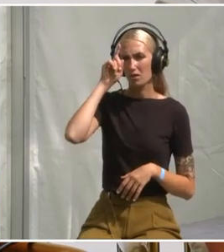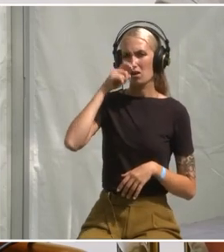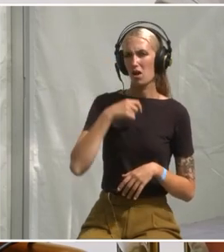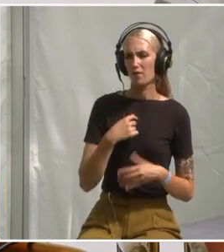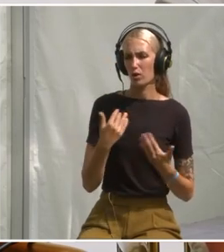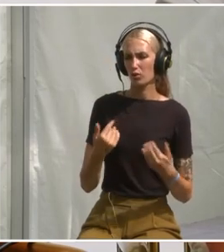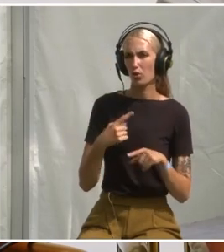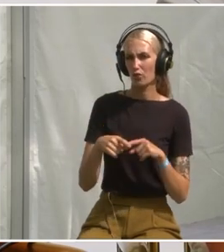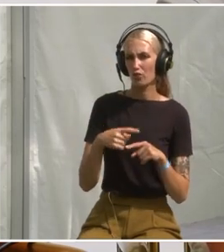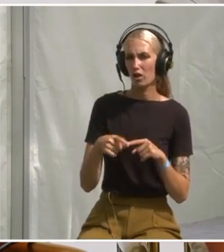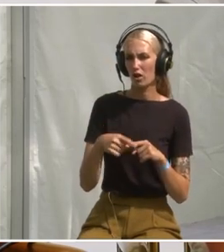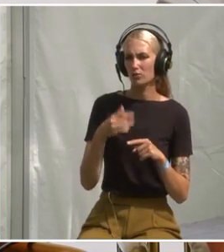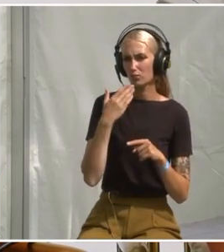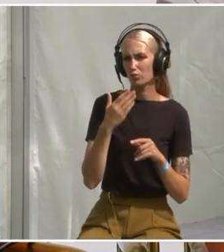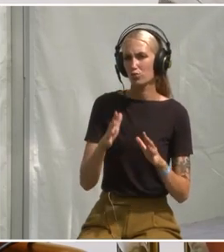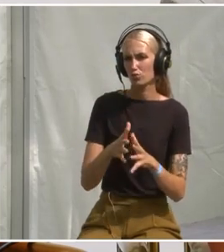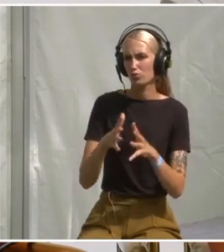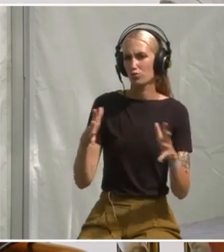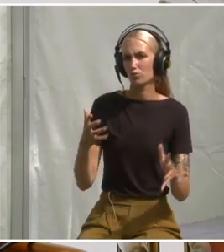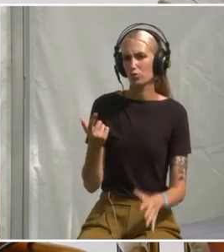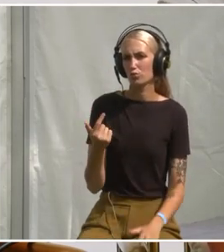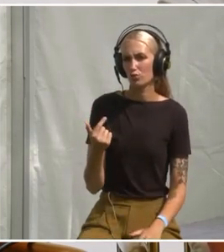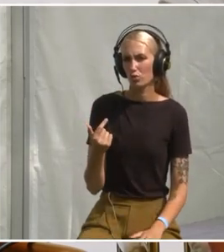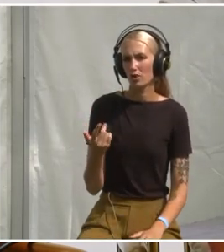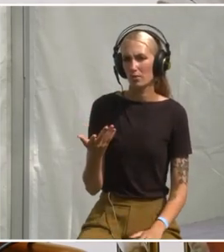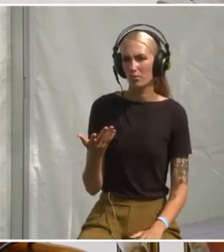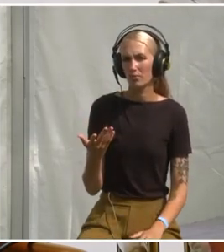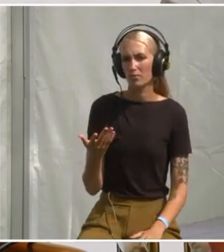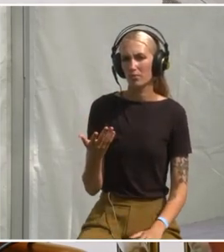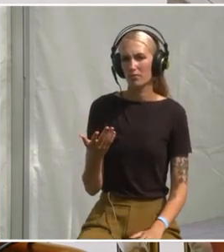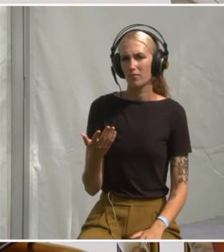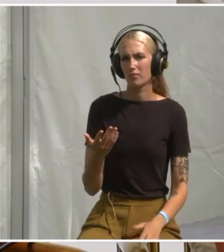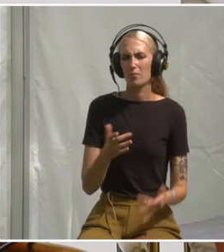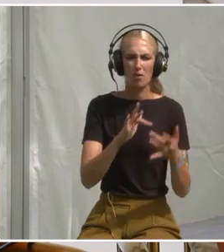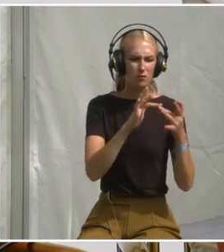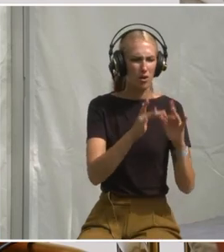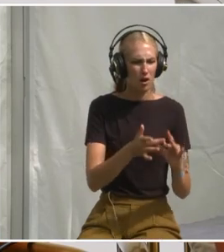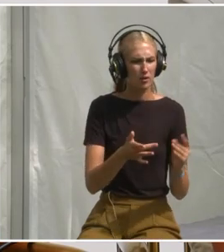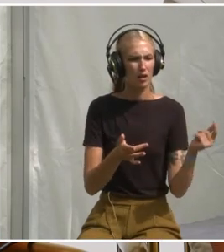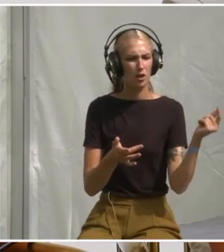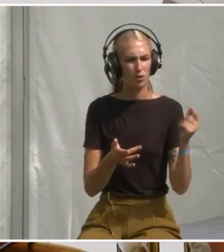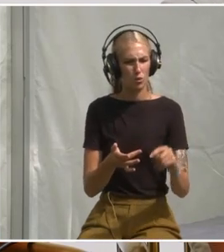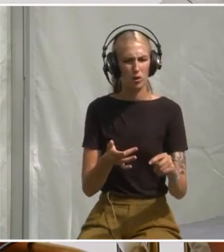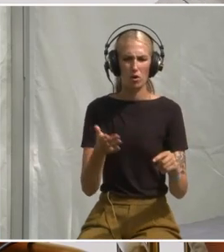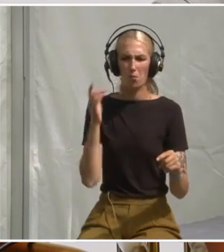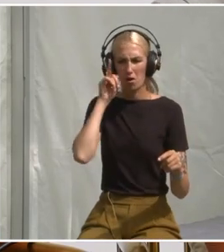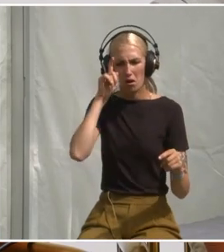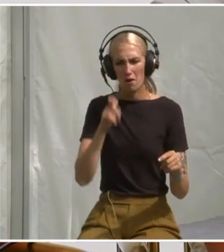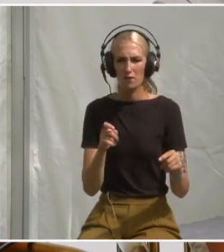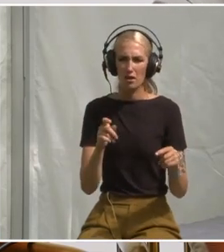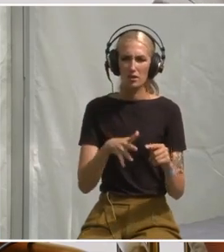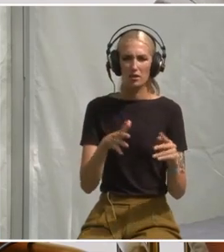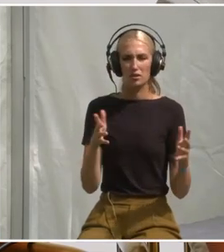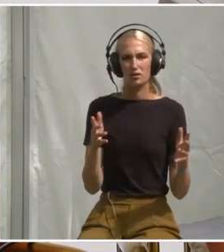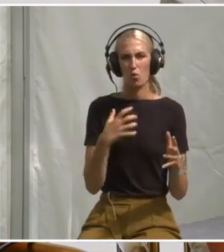something really big. It's almost of the same size that the arrival of the internet. Mm-hmm. And it's very difficult to